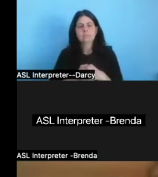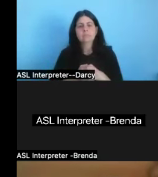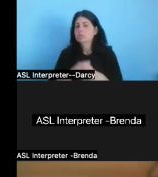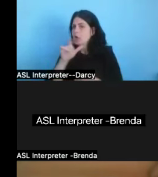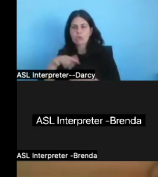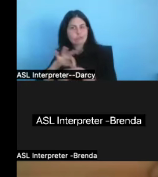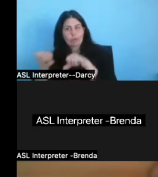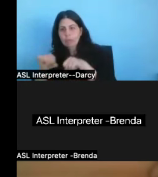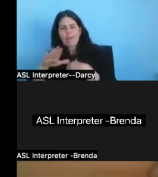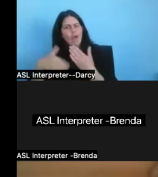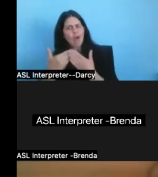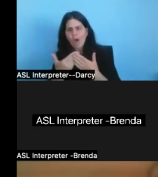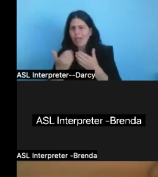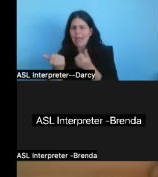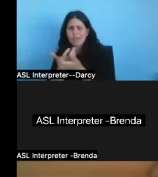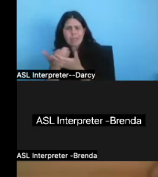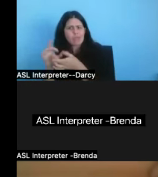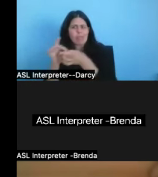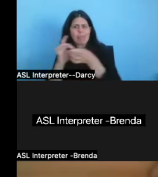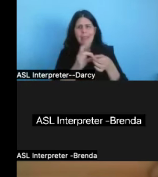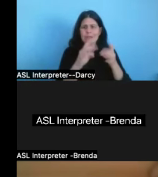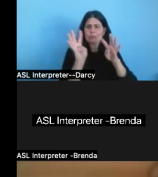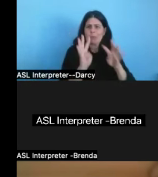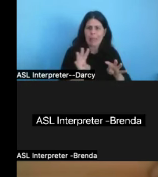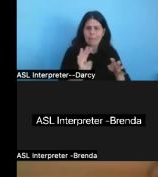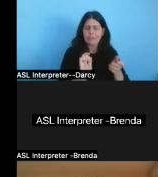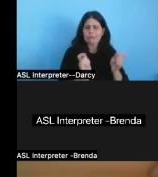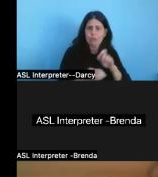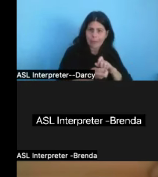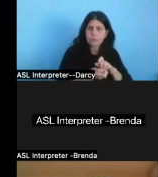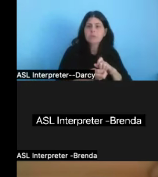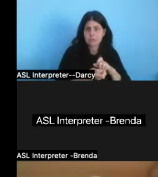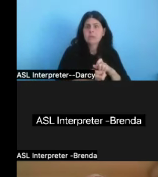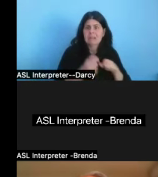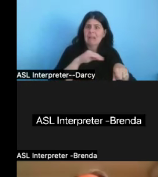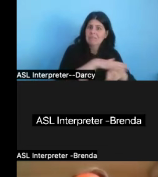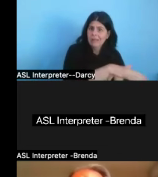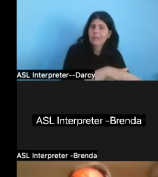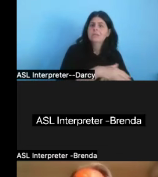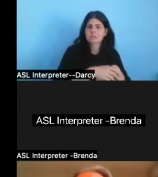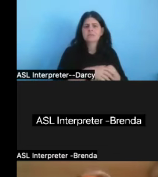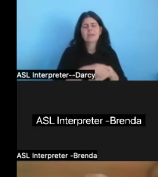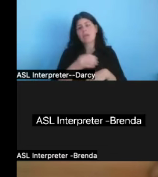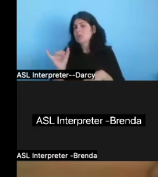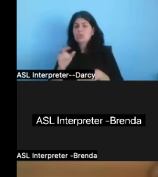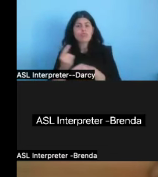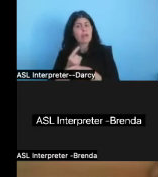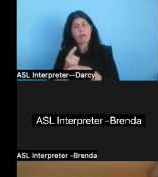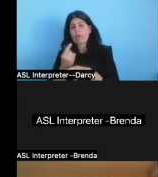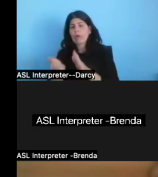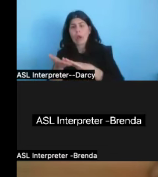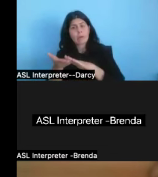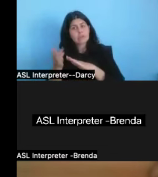the hazards related to climate change, as well as just straight out normal operations of an infrastructure system,